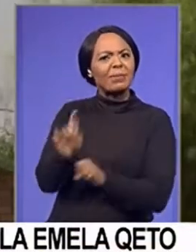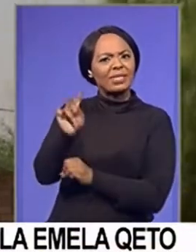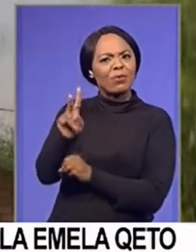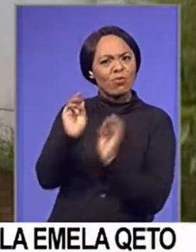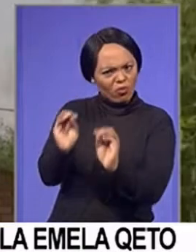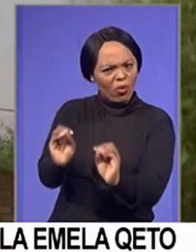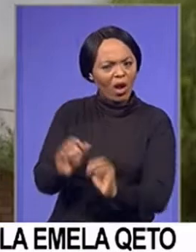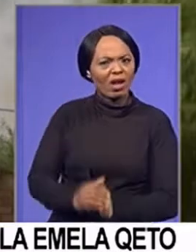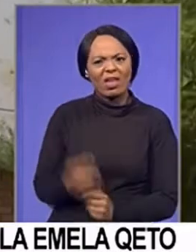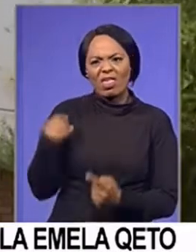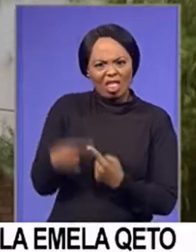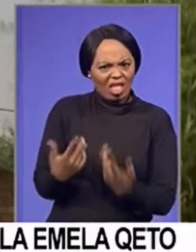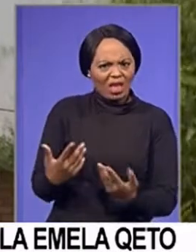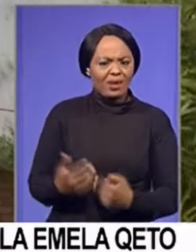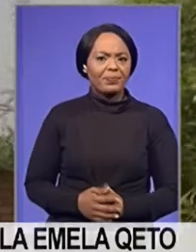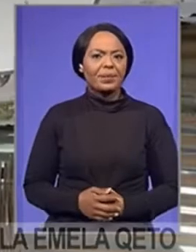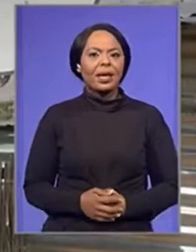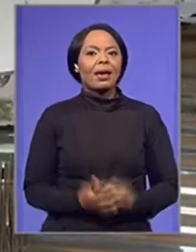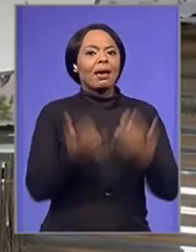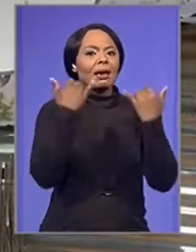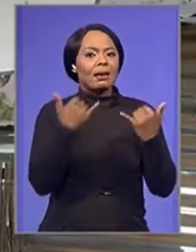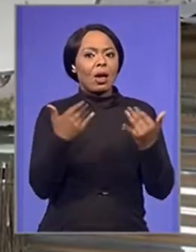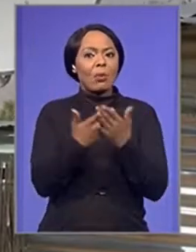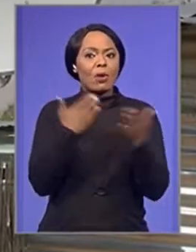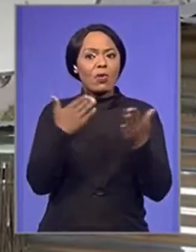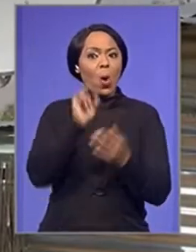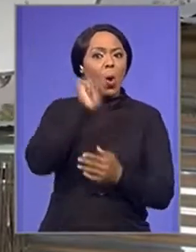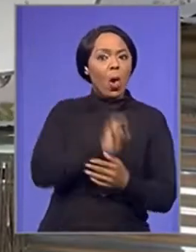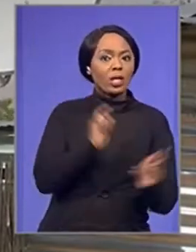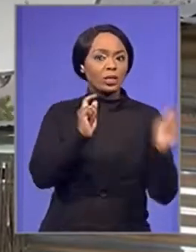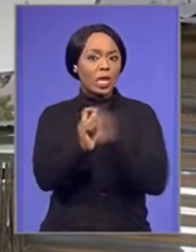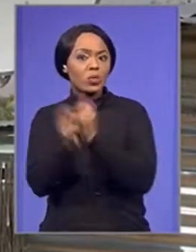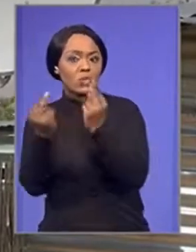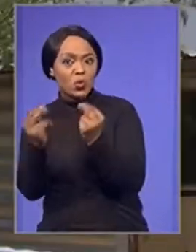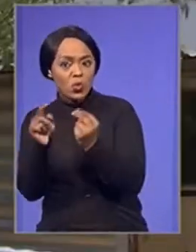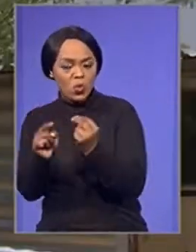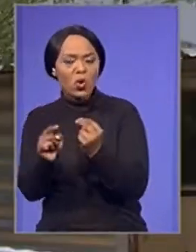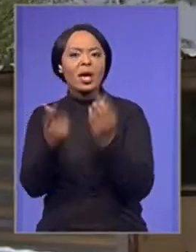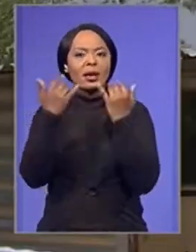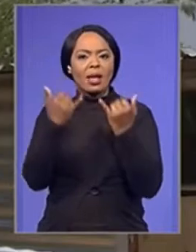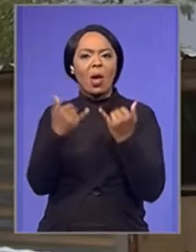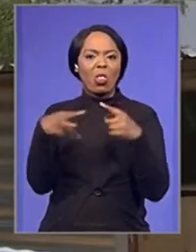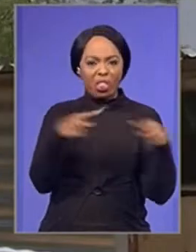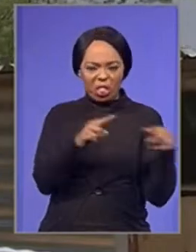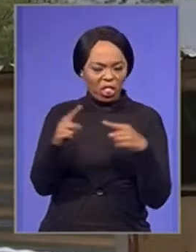mohatong wa ho qetela wa ditlhophiso pele fetohela ho mokgwa o motjha wa kgaso e etsang nalane.